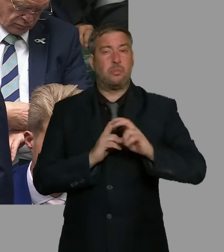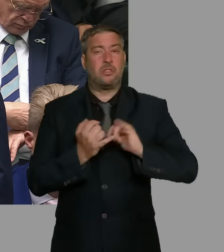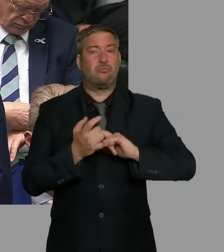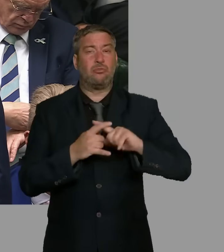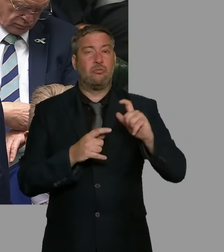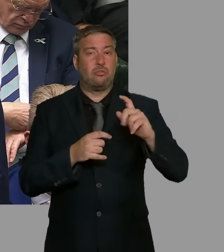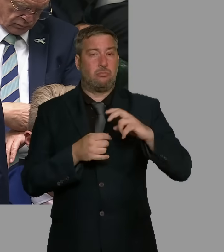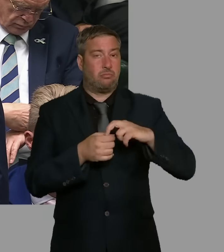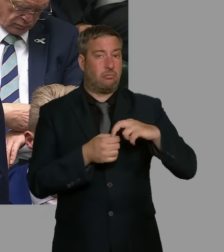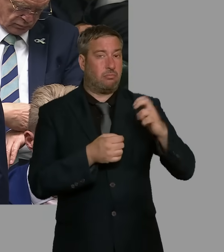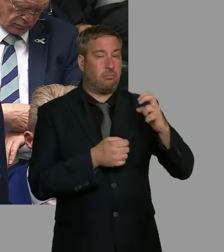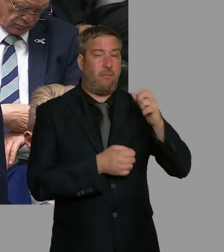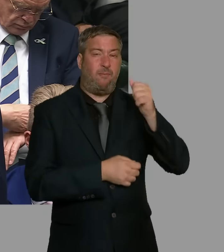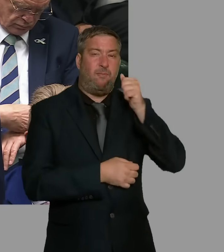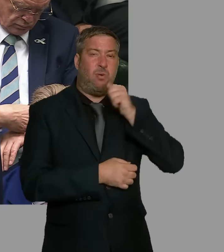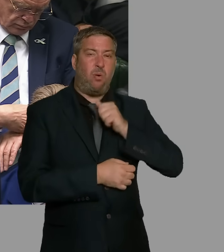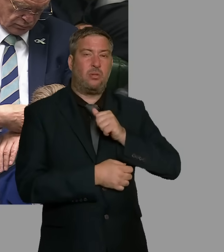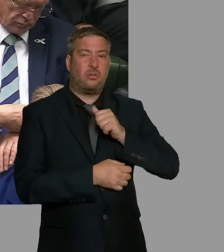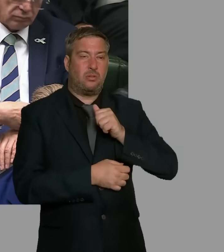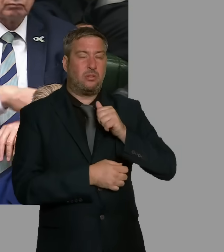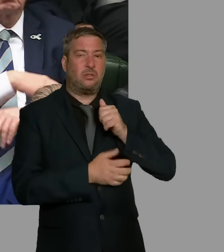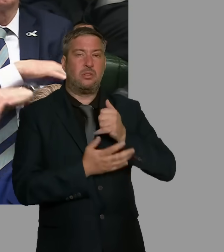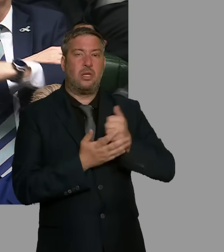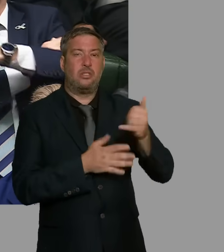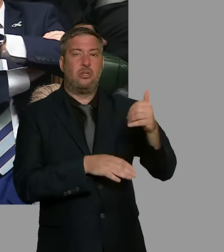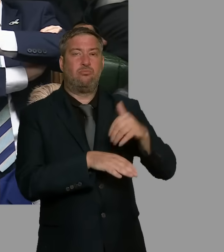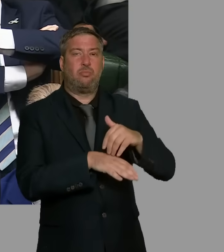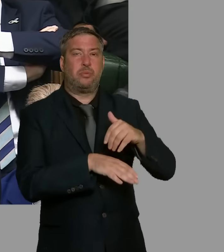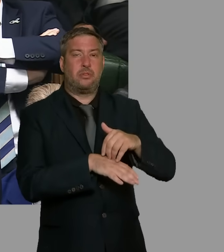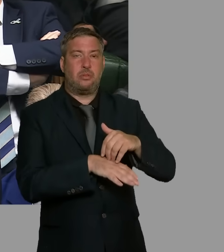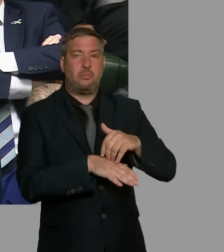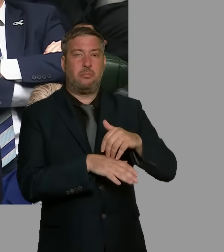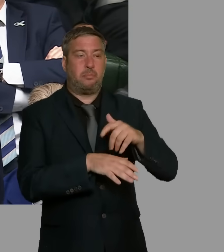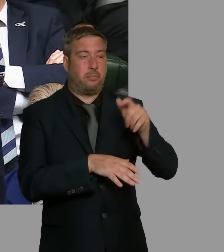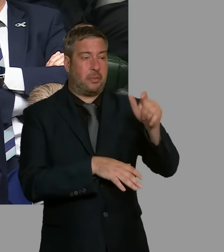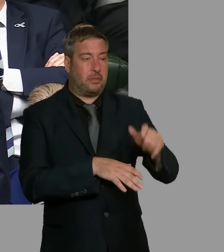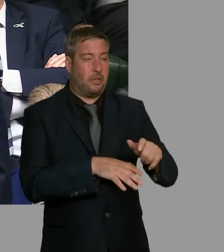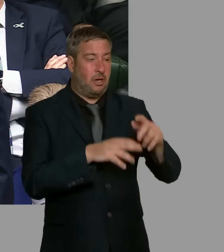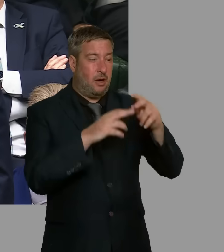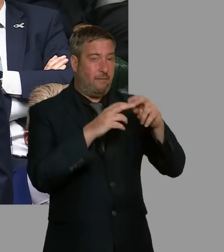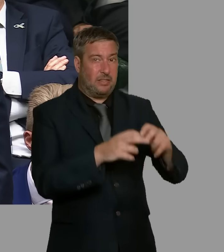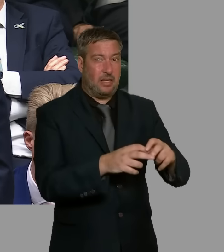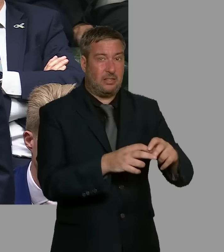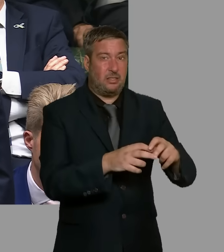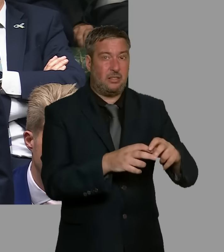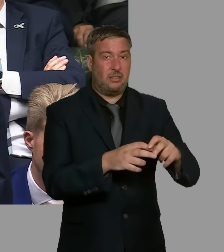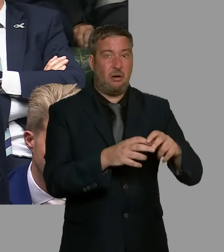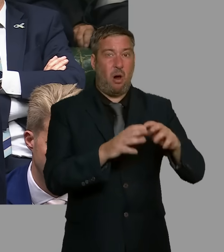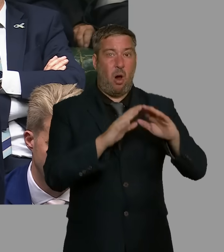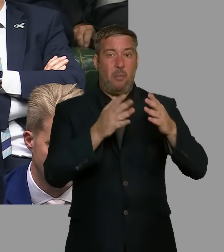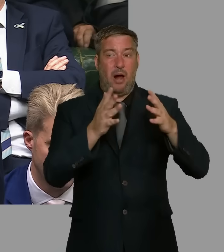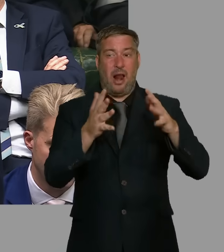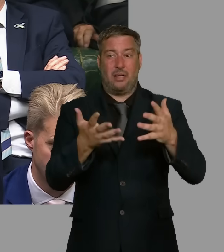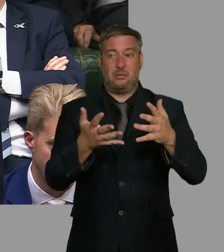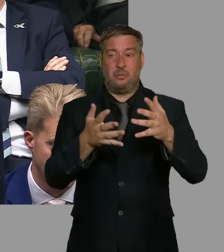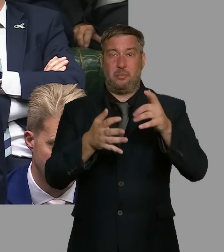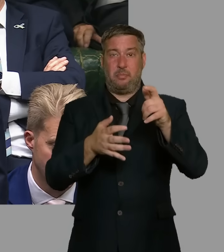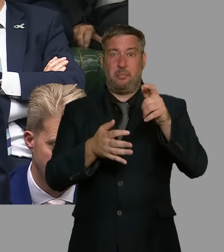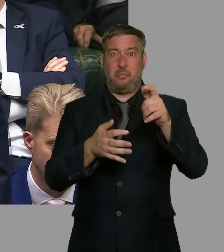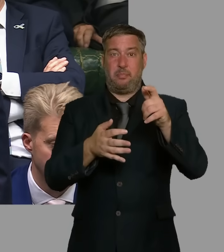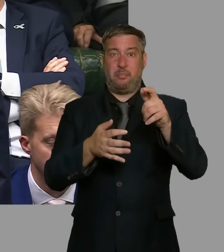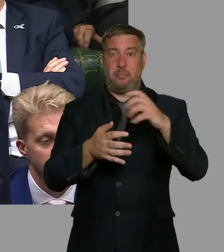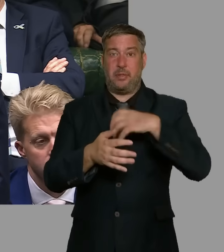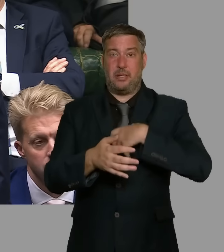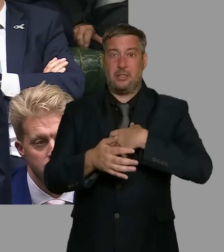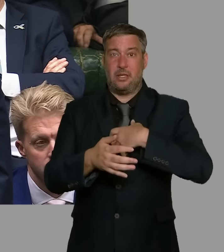a housing secretary not pay tax on her second house. Prime Minister, we've also had a Prime Minister who accepted